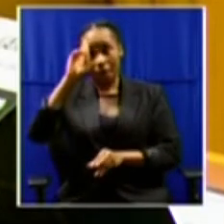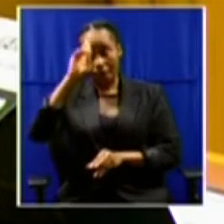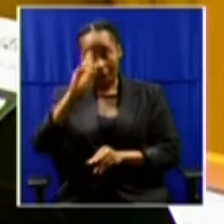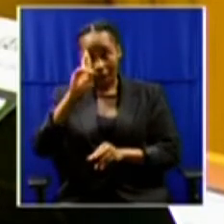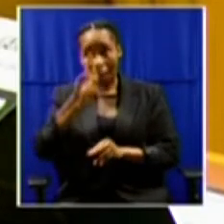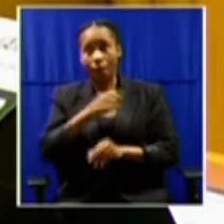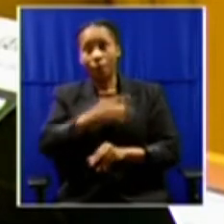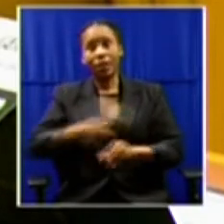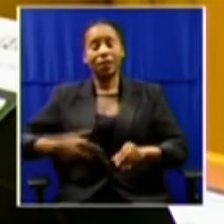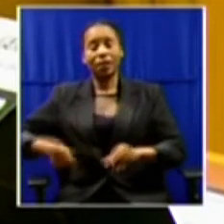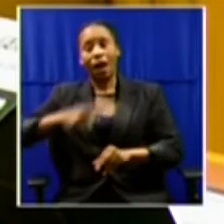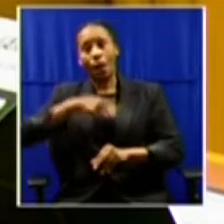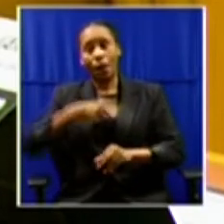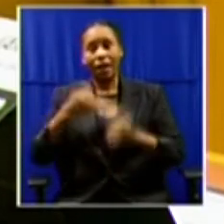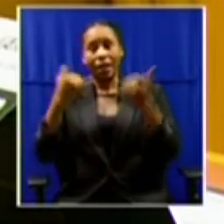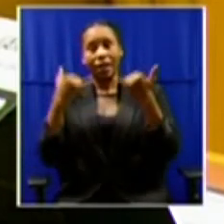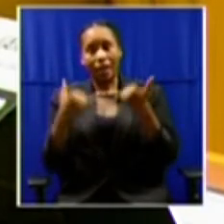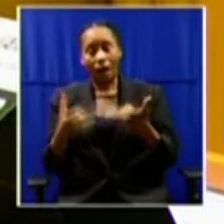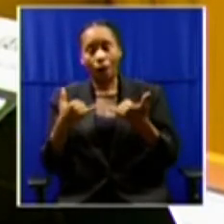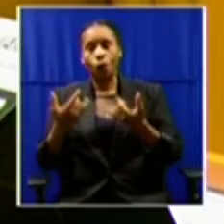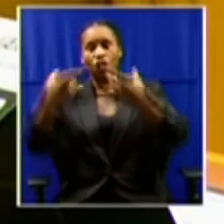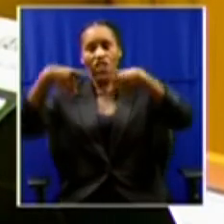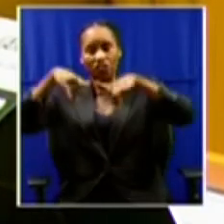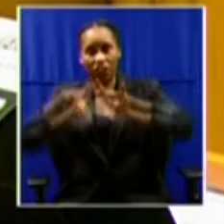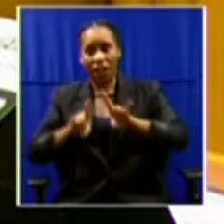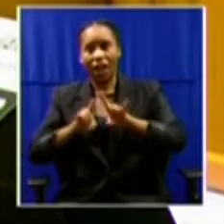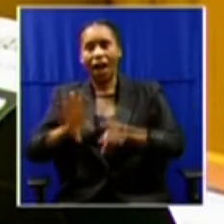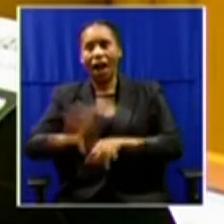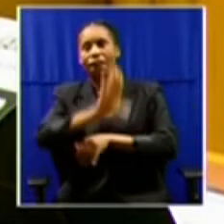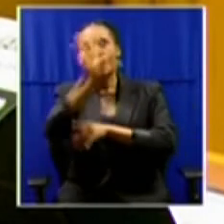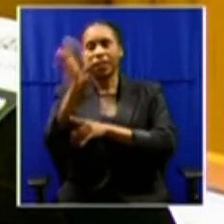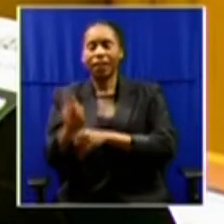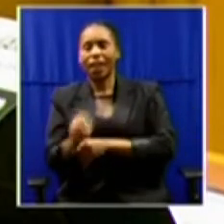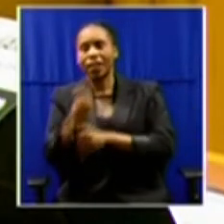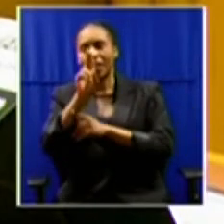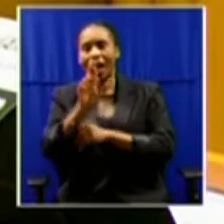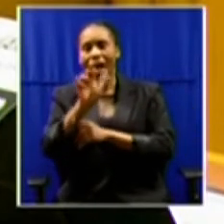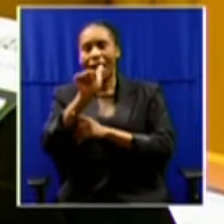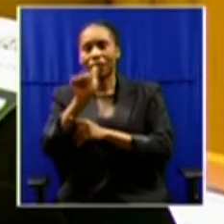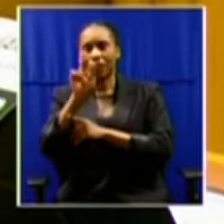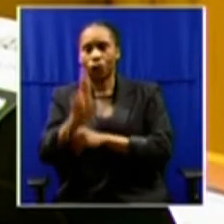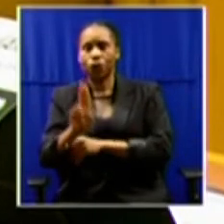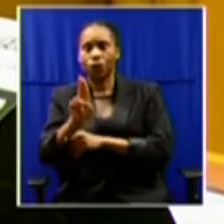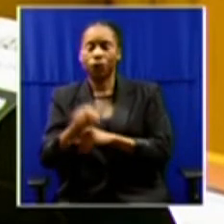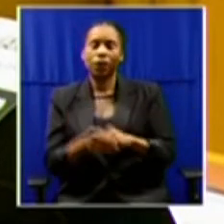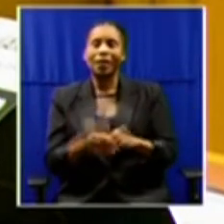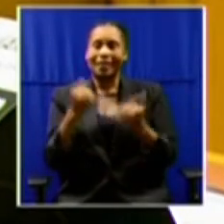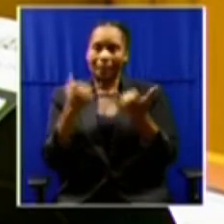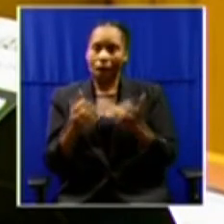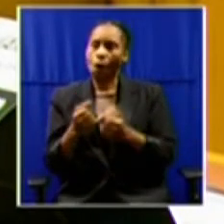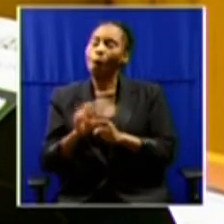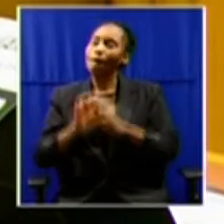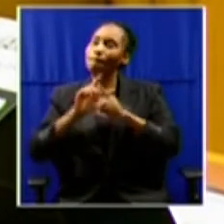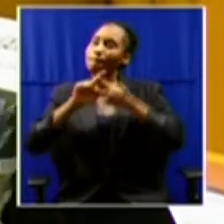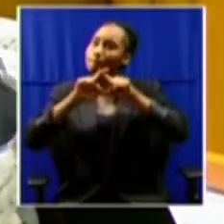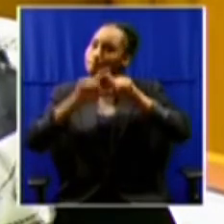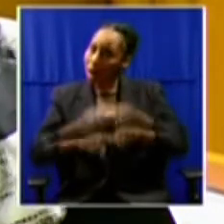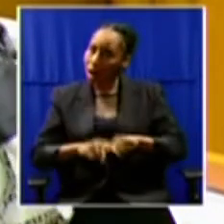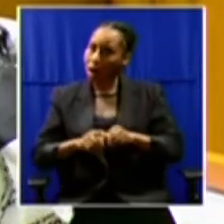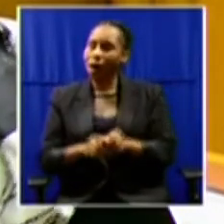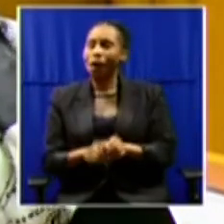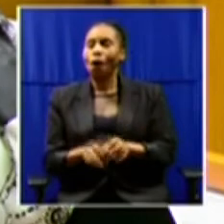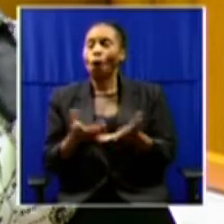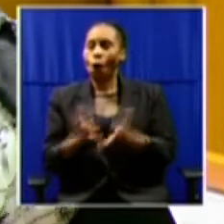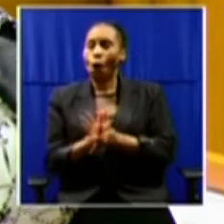president is currently the chair of the African Union, and therefore has an obligation when there are any